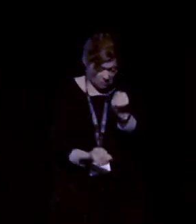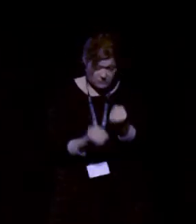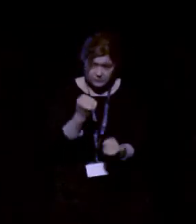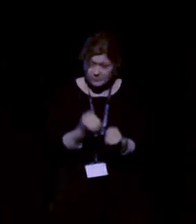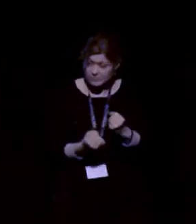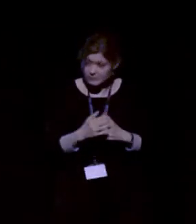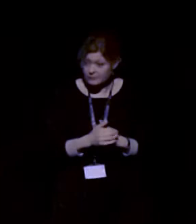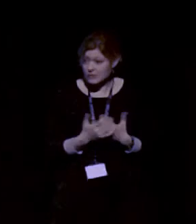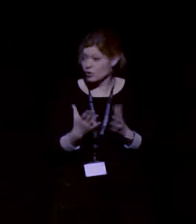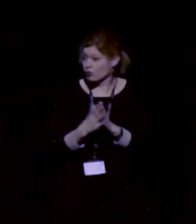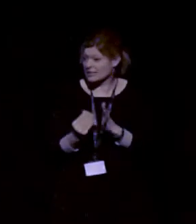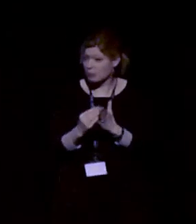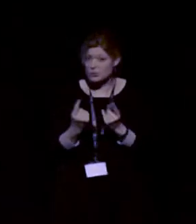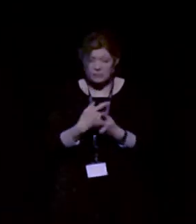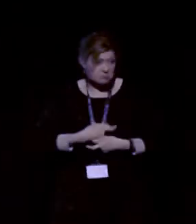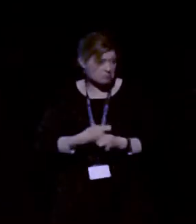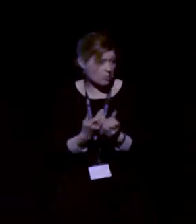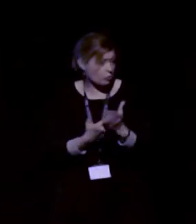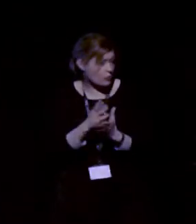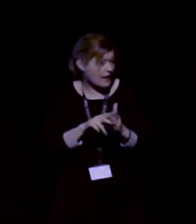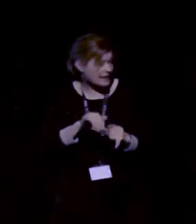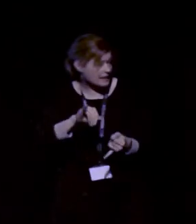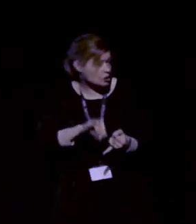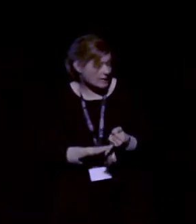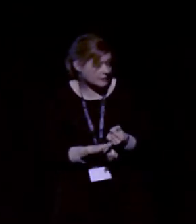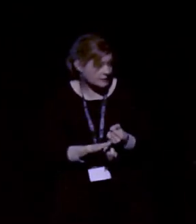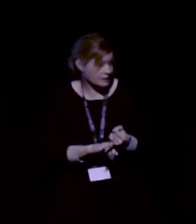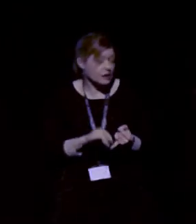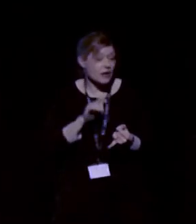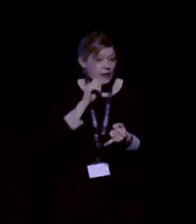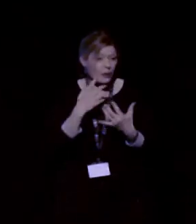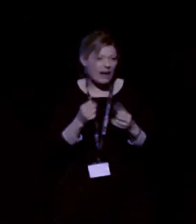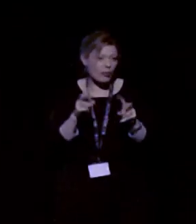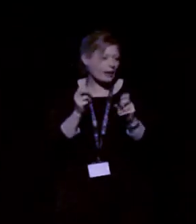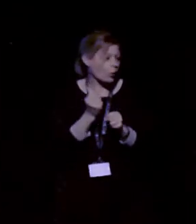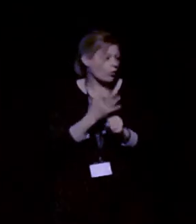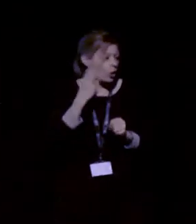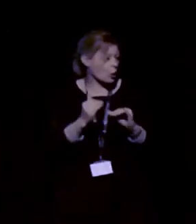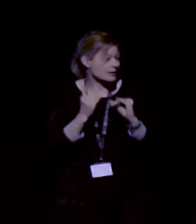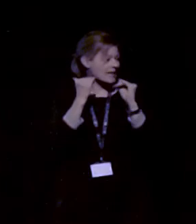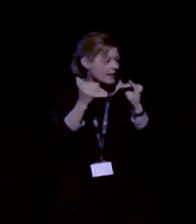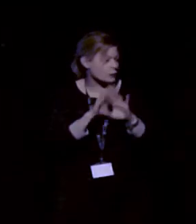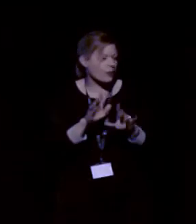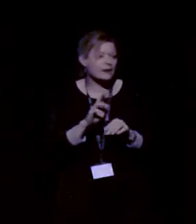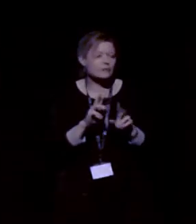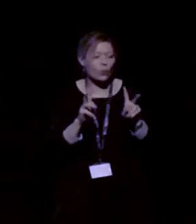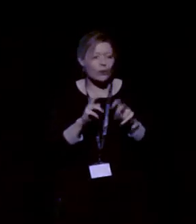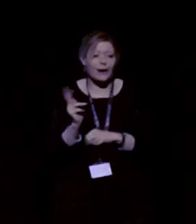National Health Service, the gold standard is to do what's called a double-blind controlled